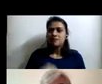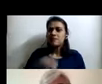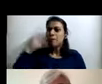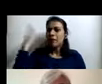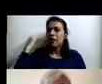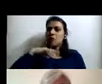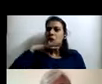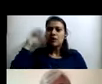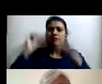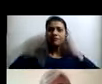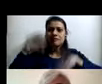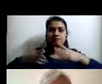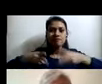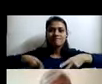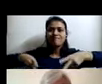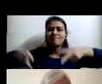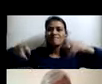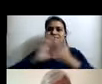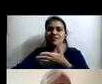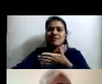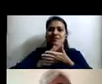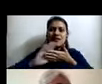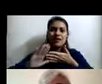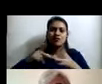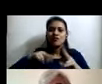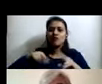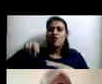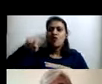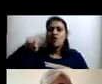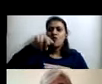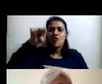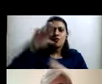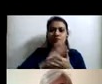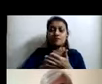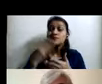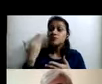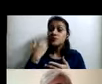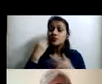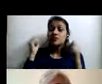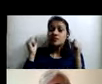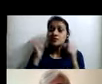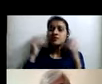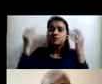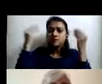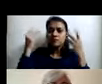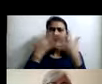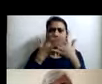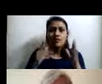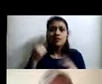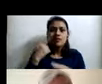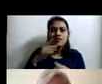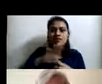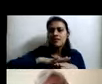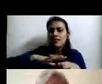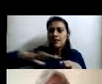but they're actually very beautiful in different seasons of the year. Surprisingly enough people are incredibly